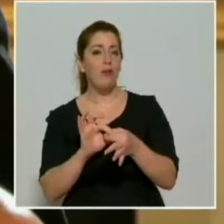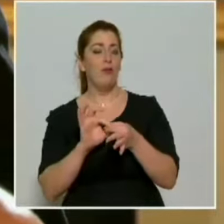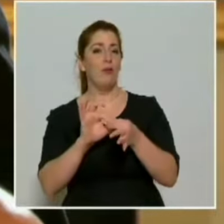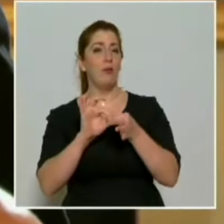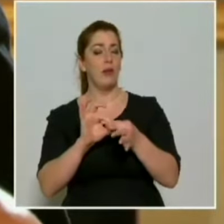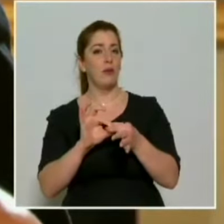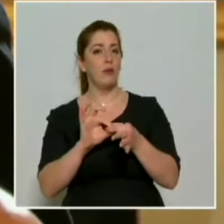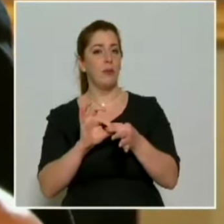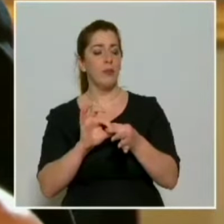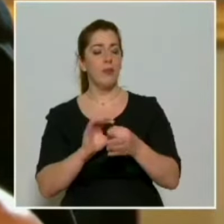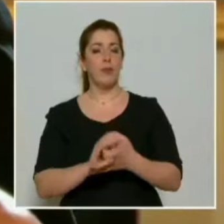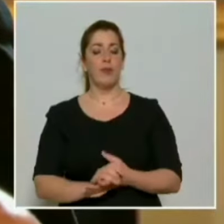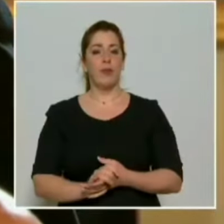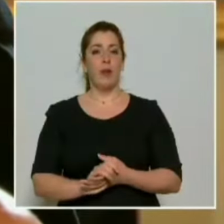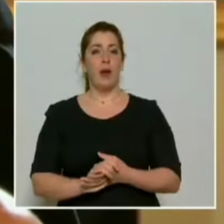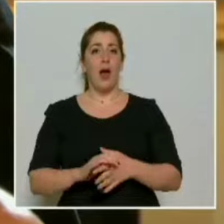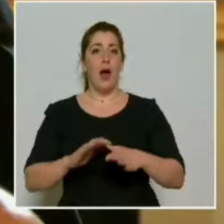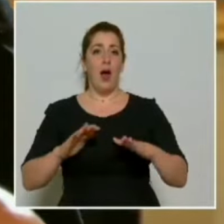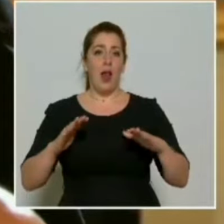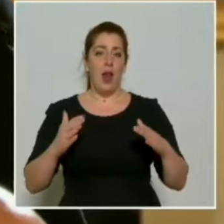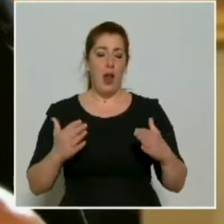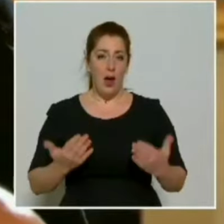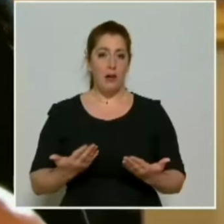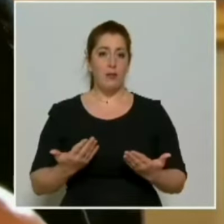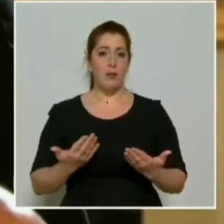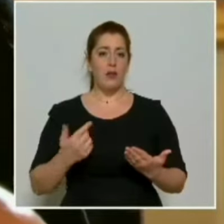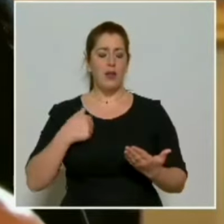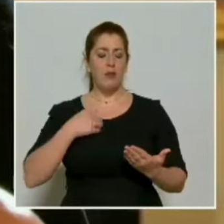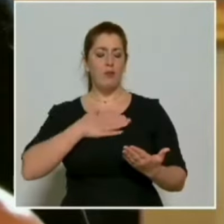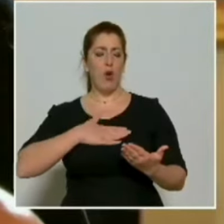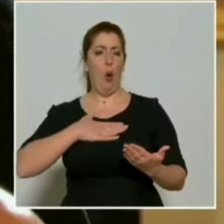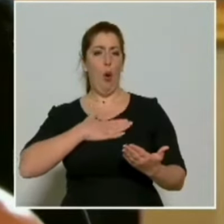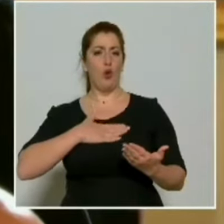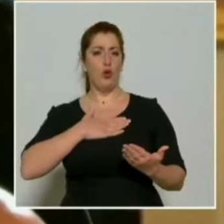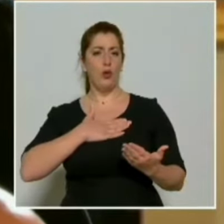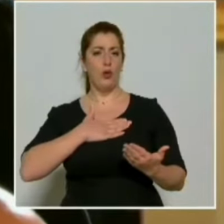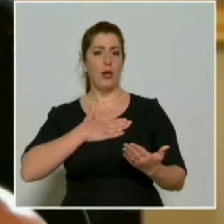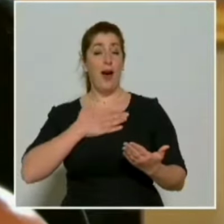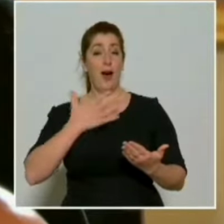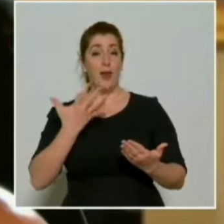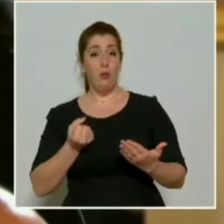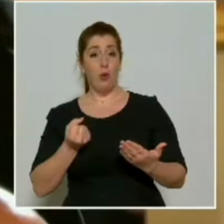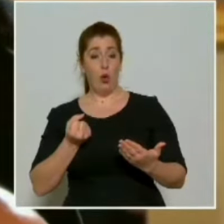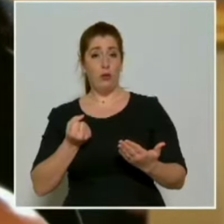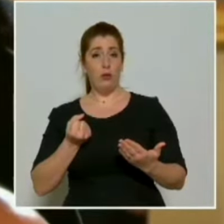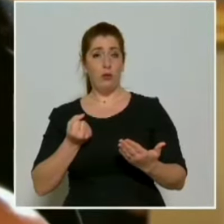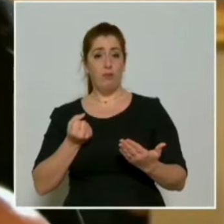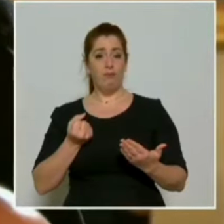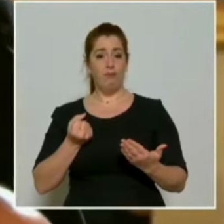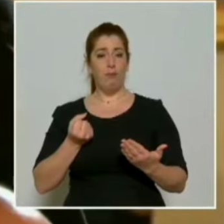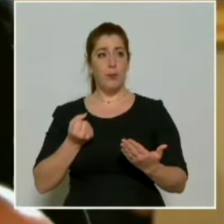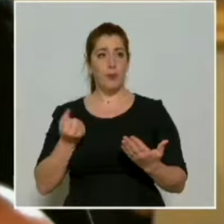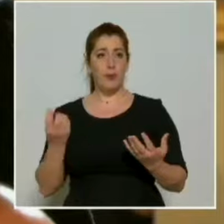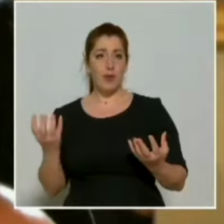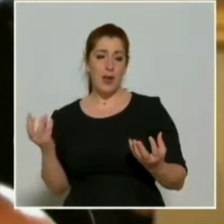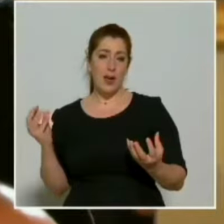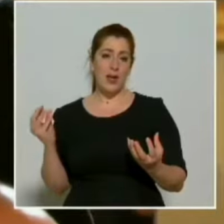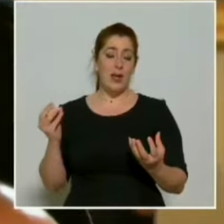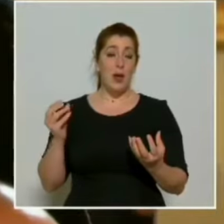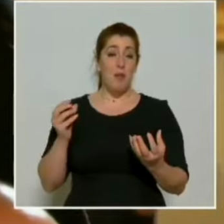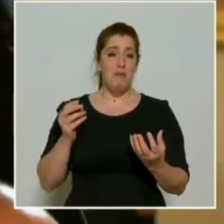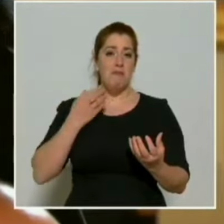nipproponi li ninkludu xi kapitlu fis-silabu ta' edukazzjoni soċjali dwar laqda